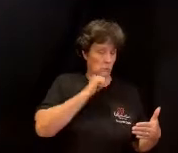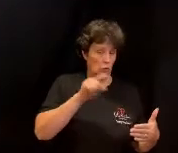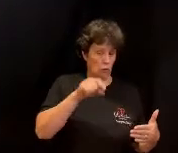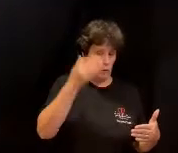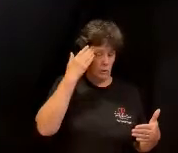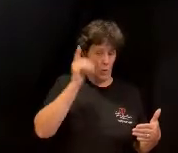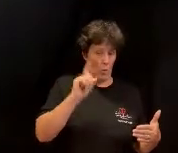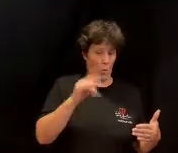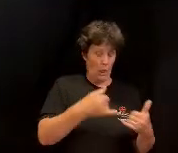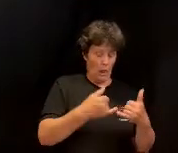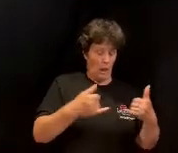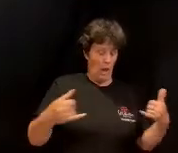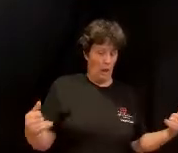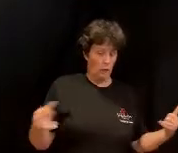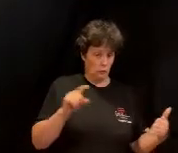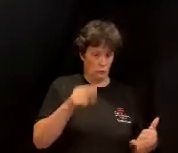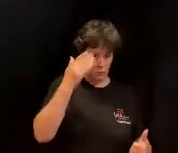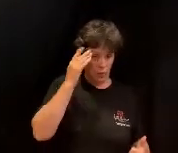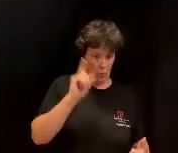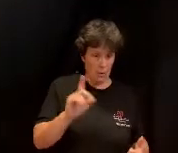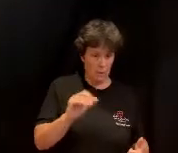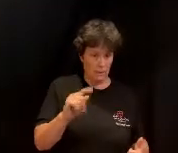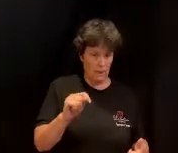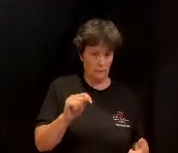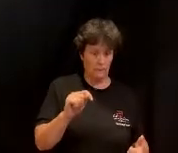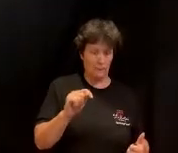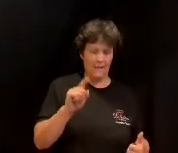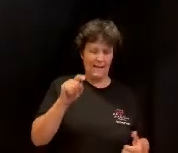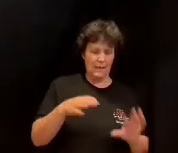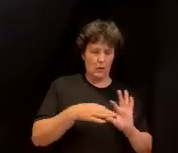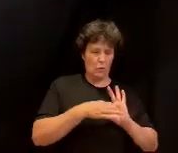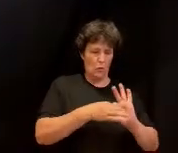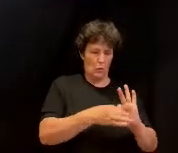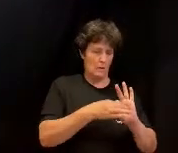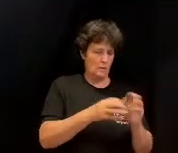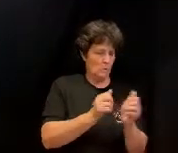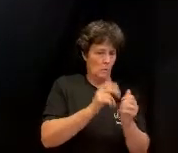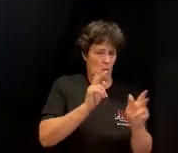right? But I need to have a relationship with people.